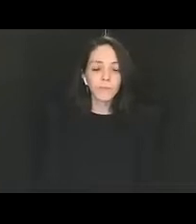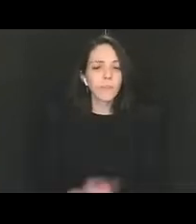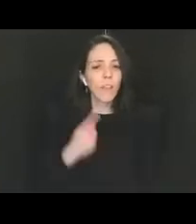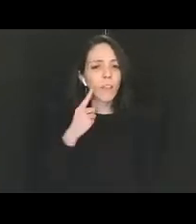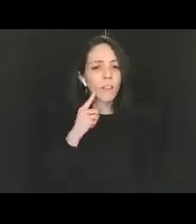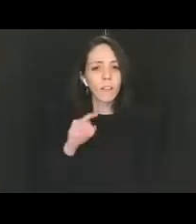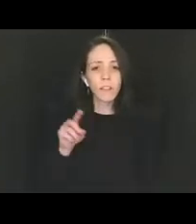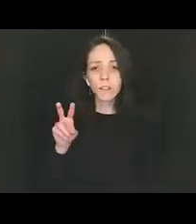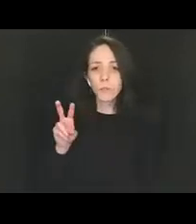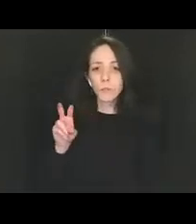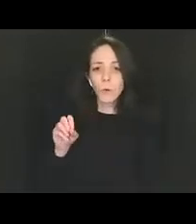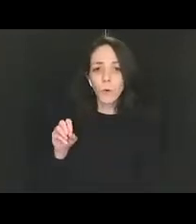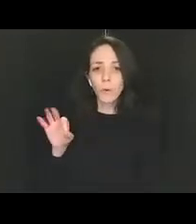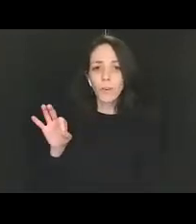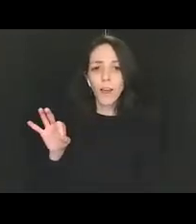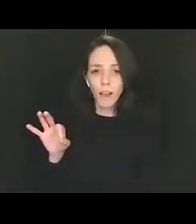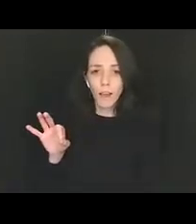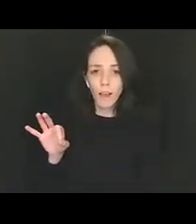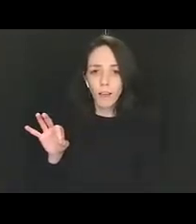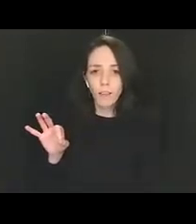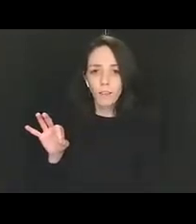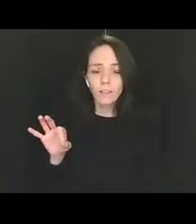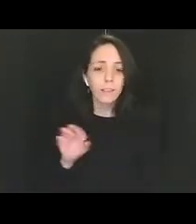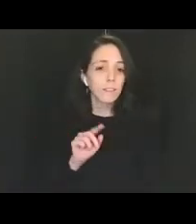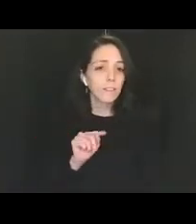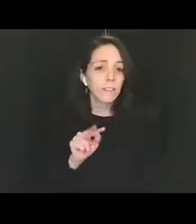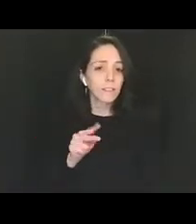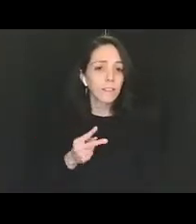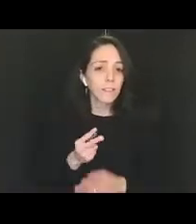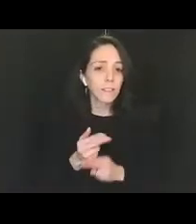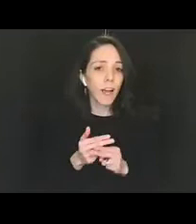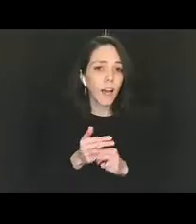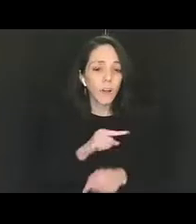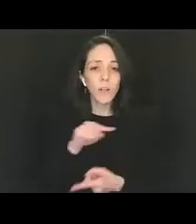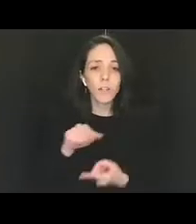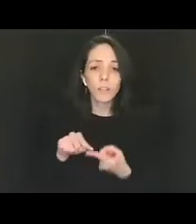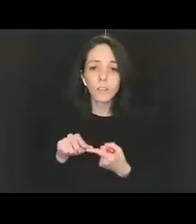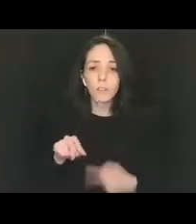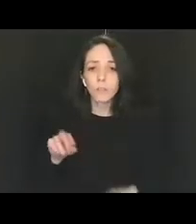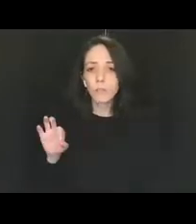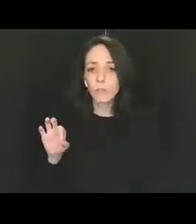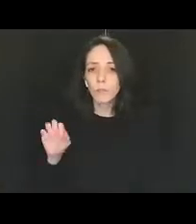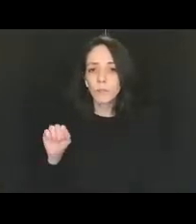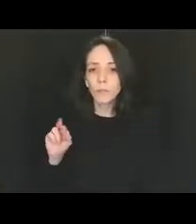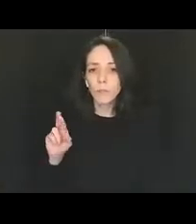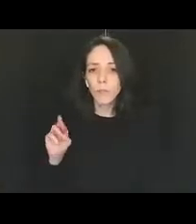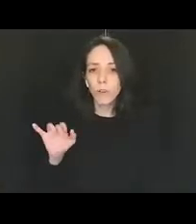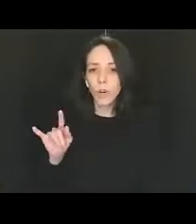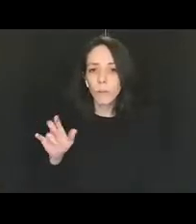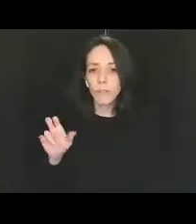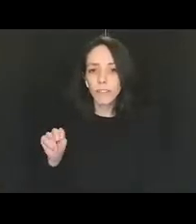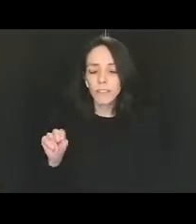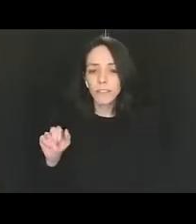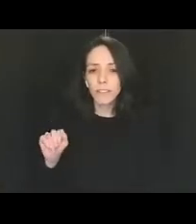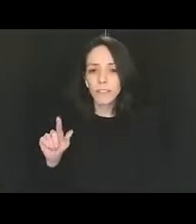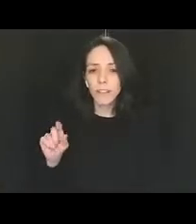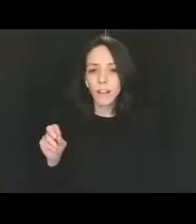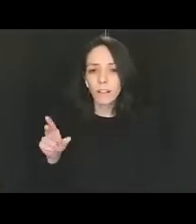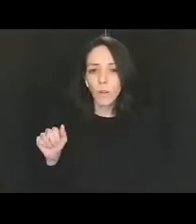209 from TV Highway to Farmington in Aloha